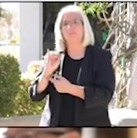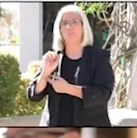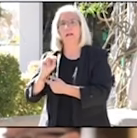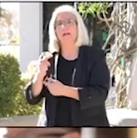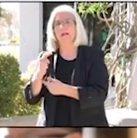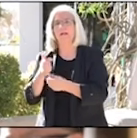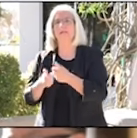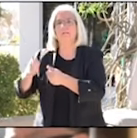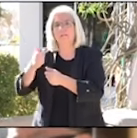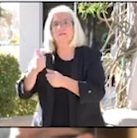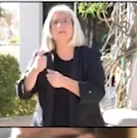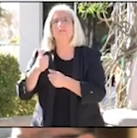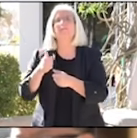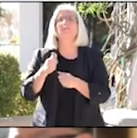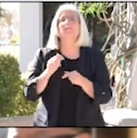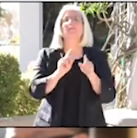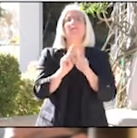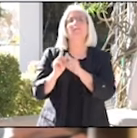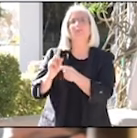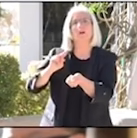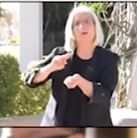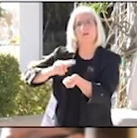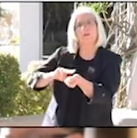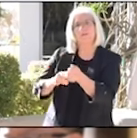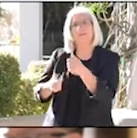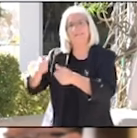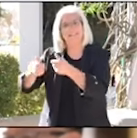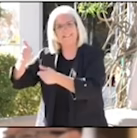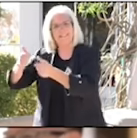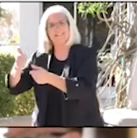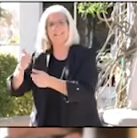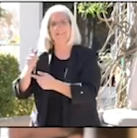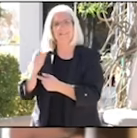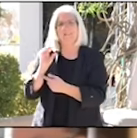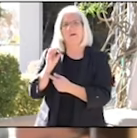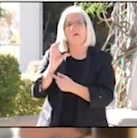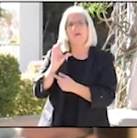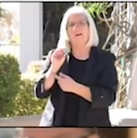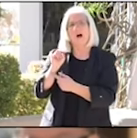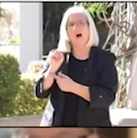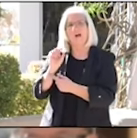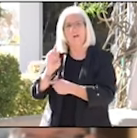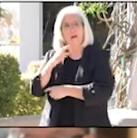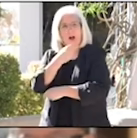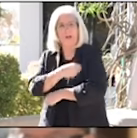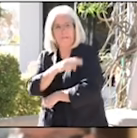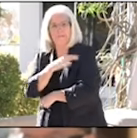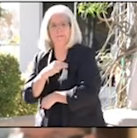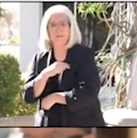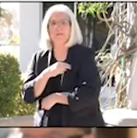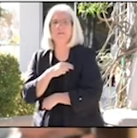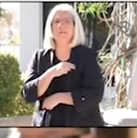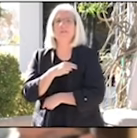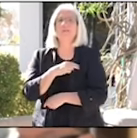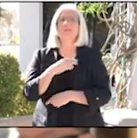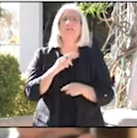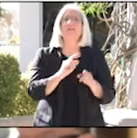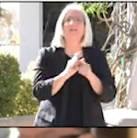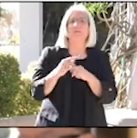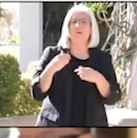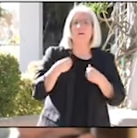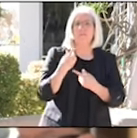Brule, RN, the Emergency Department Manager at O'Connor Hospital, and available for questions will be Dr. Jeff Smith, the County